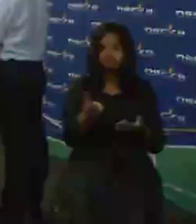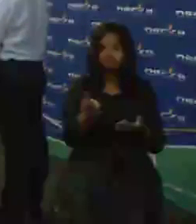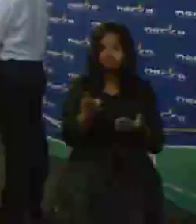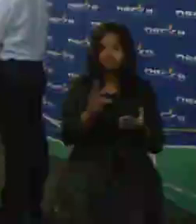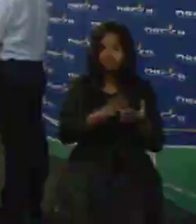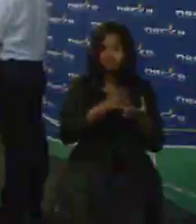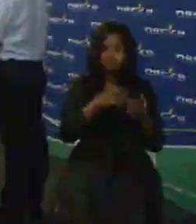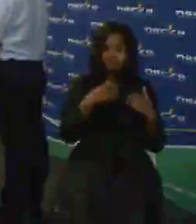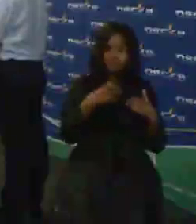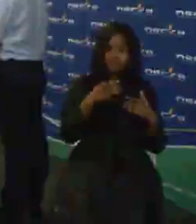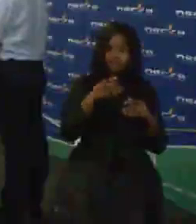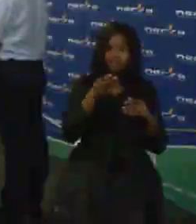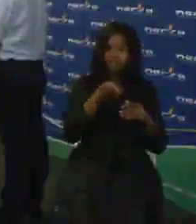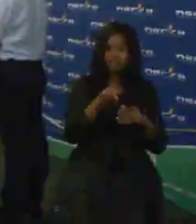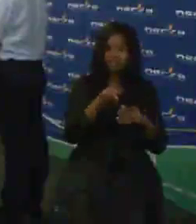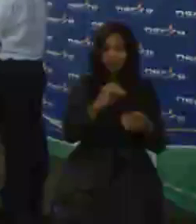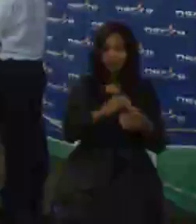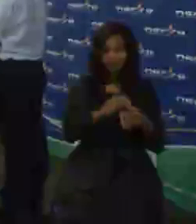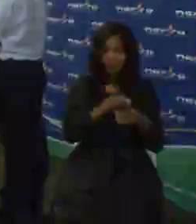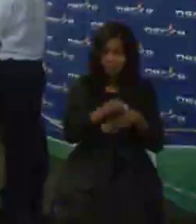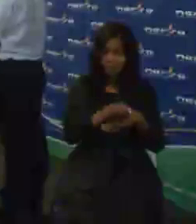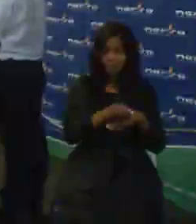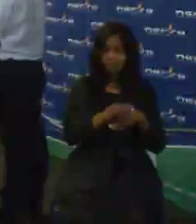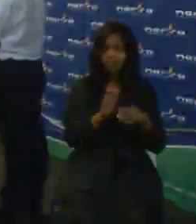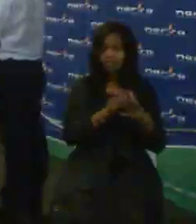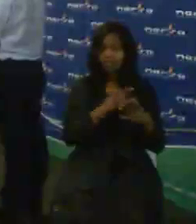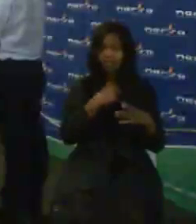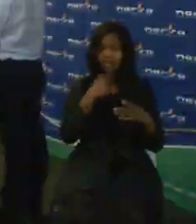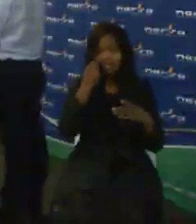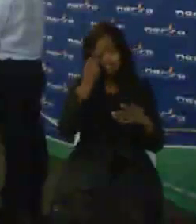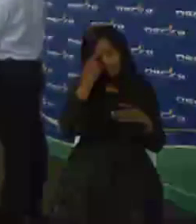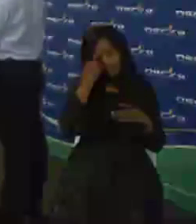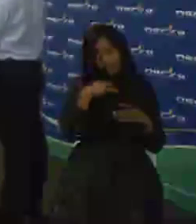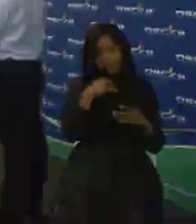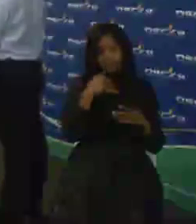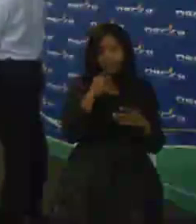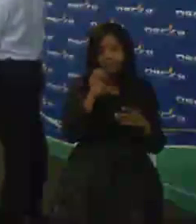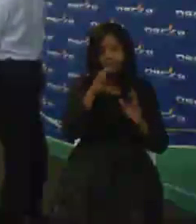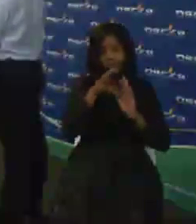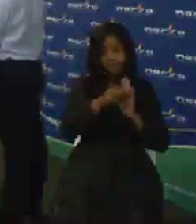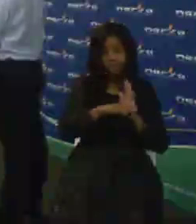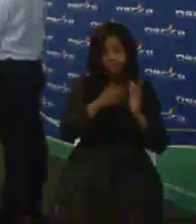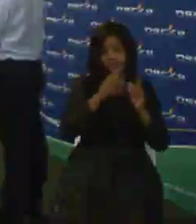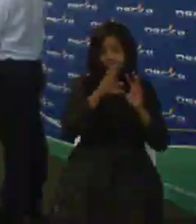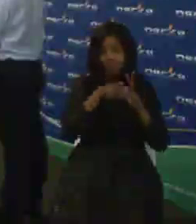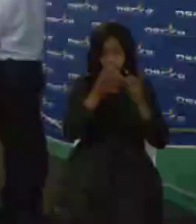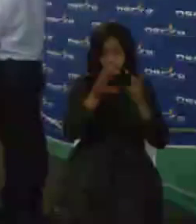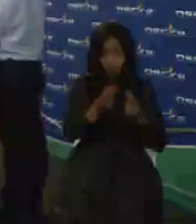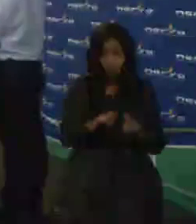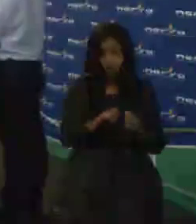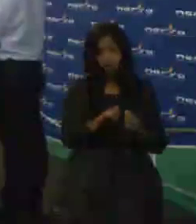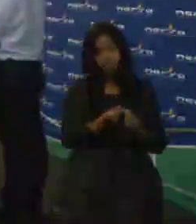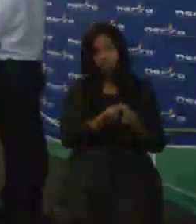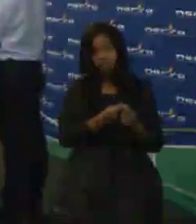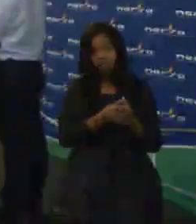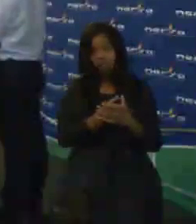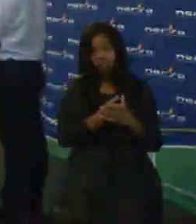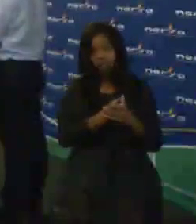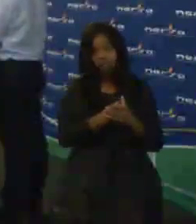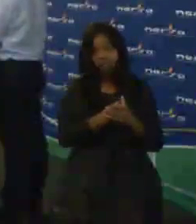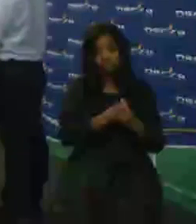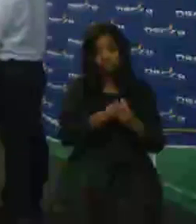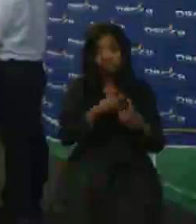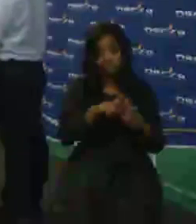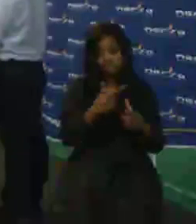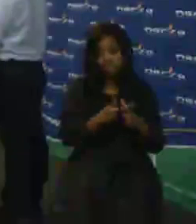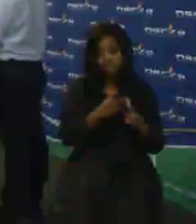premise that the costs are there. So I'm saying, if you're saying reduce the costs, then that